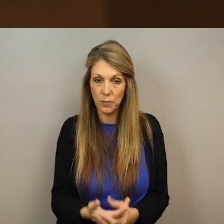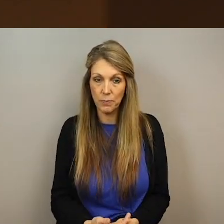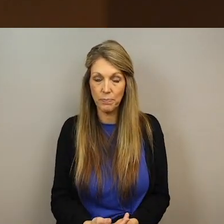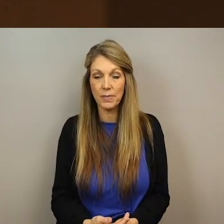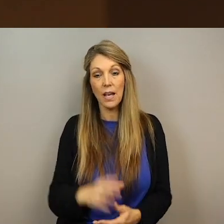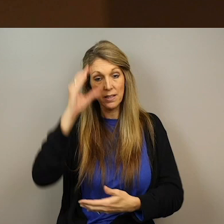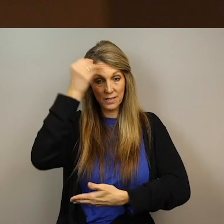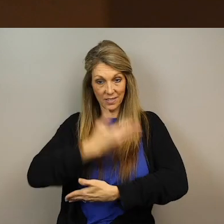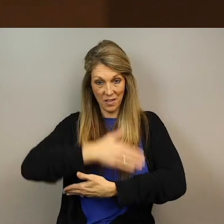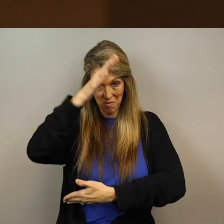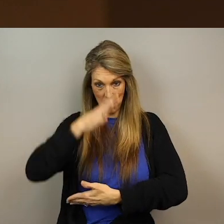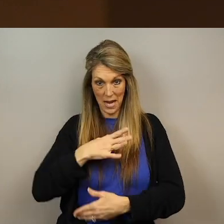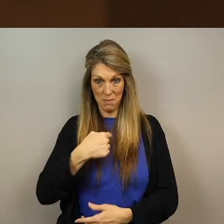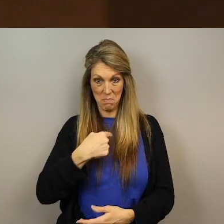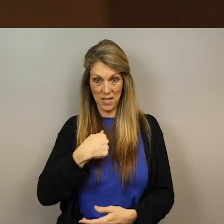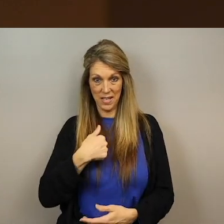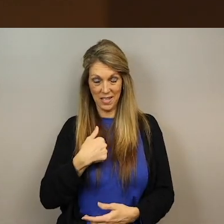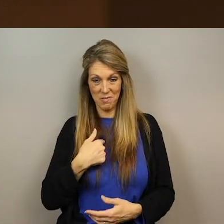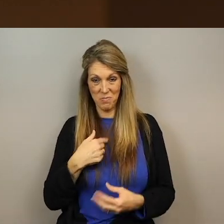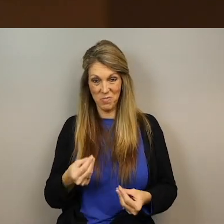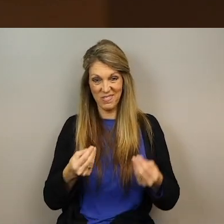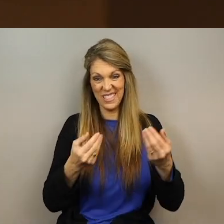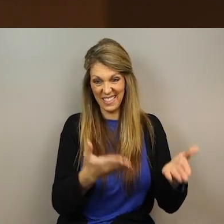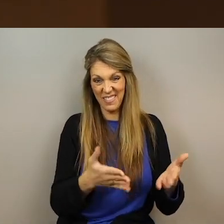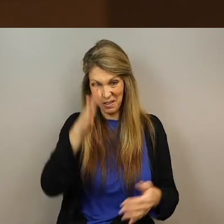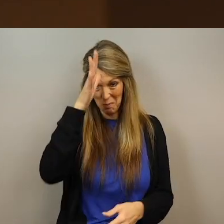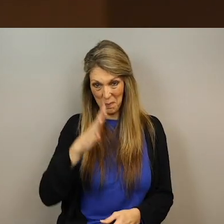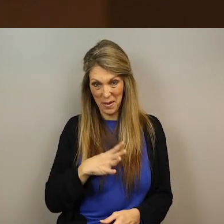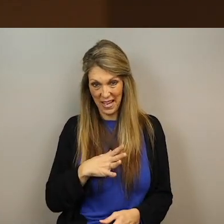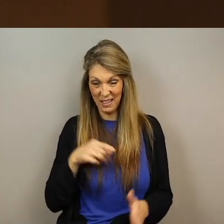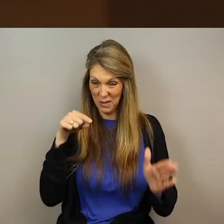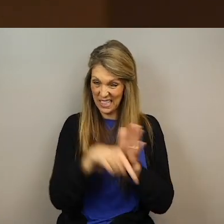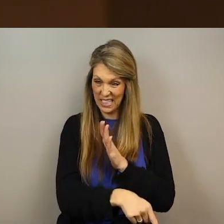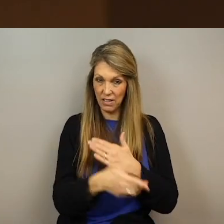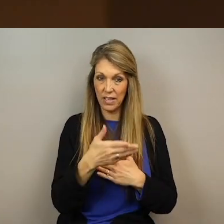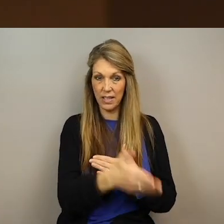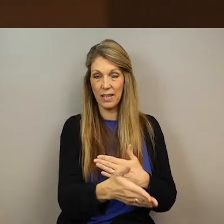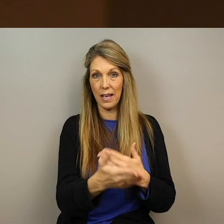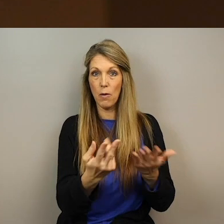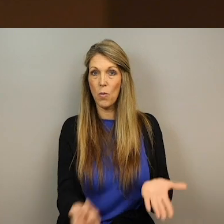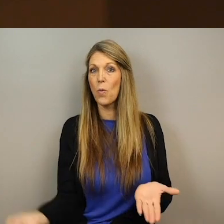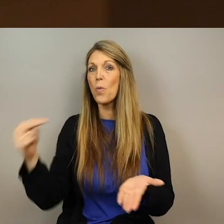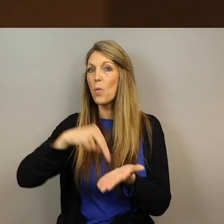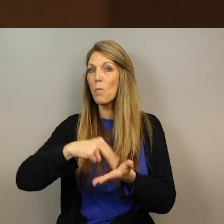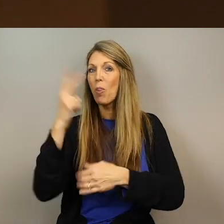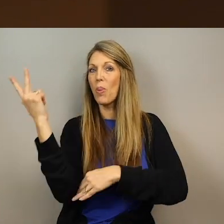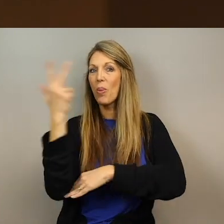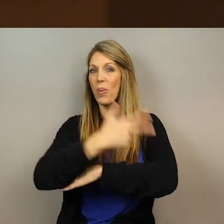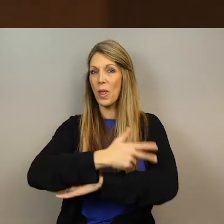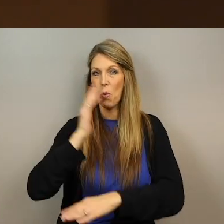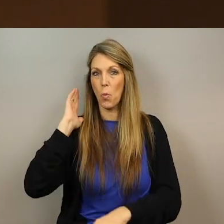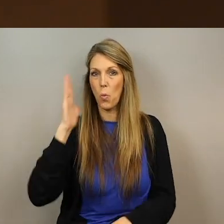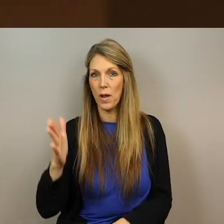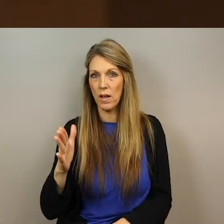the Son of Man is about to be delivered into the hands of men, and they will kill Him, and He will be raised on the third day.